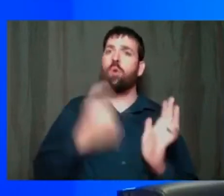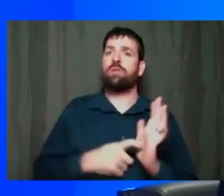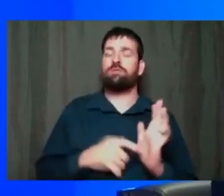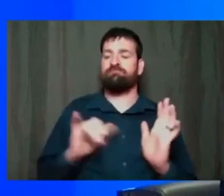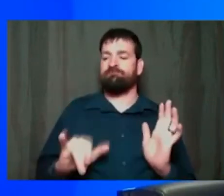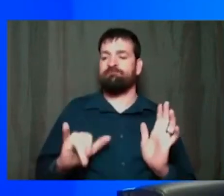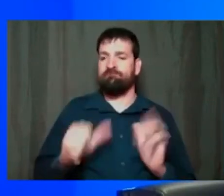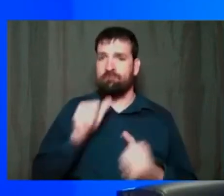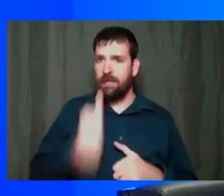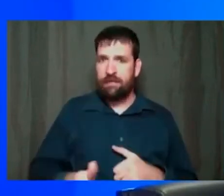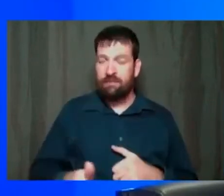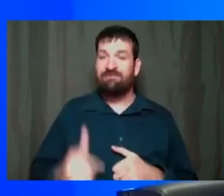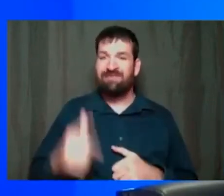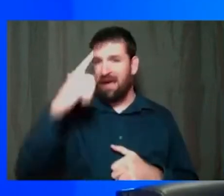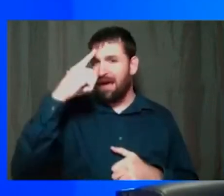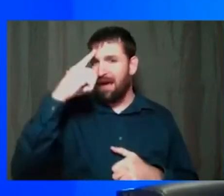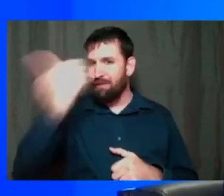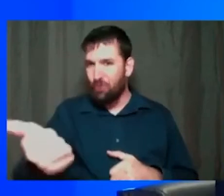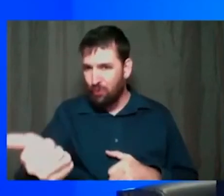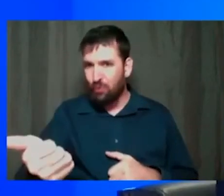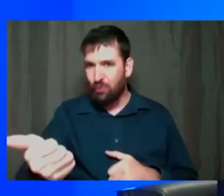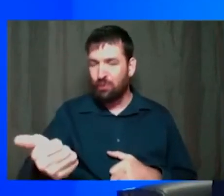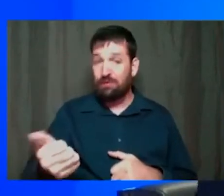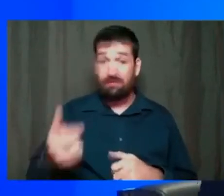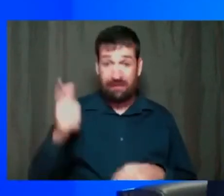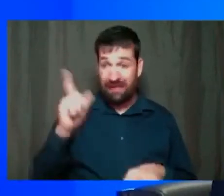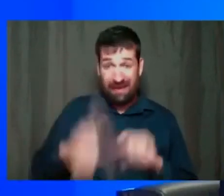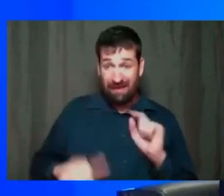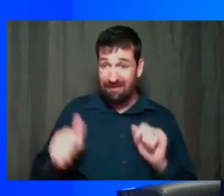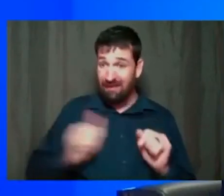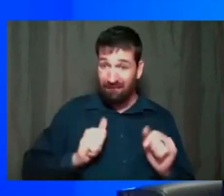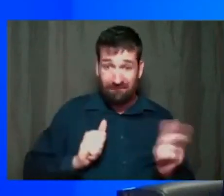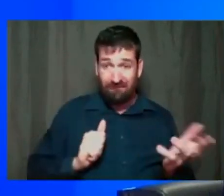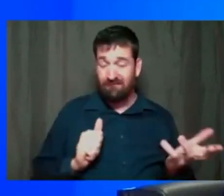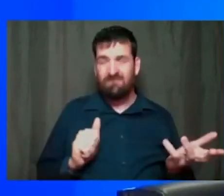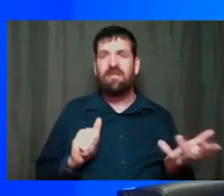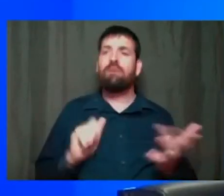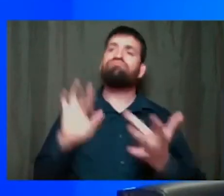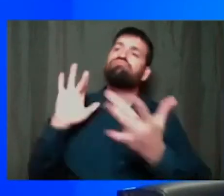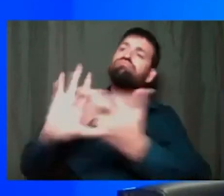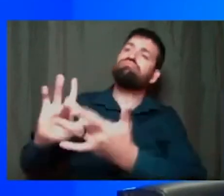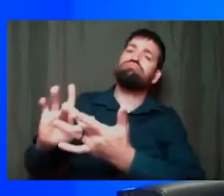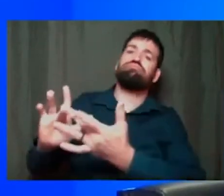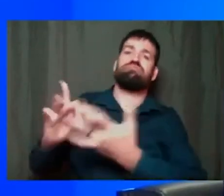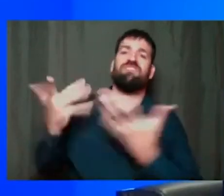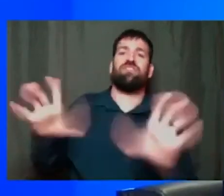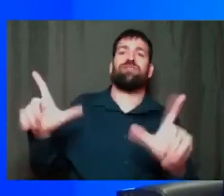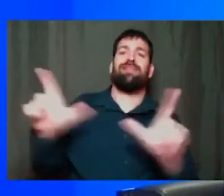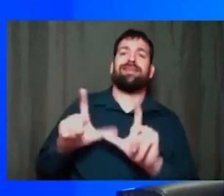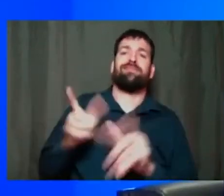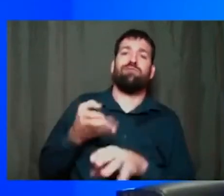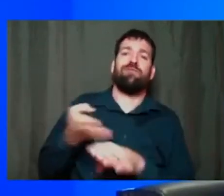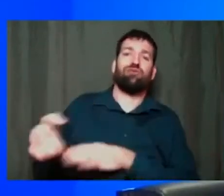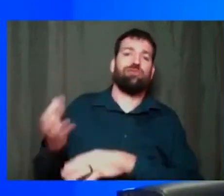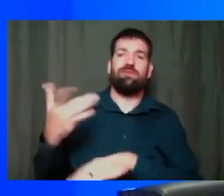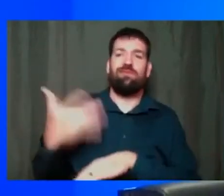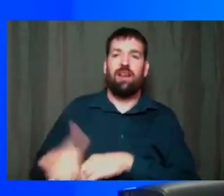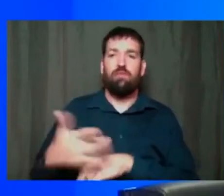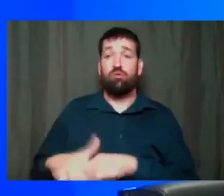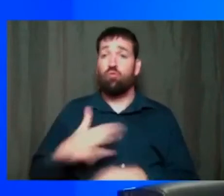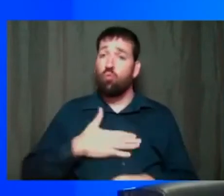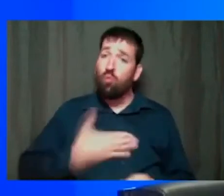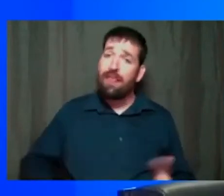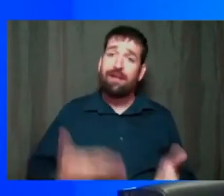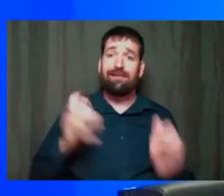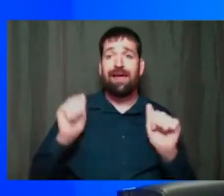to steer the ship. And if you can't do it by yourself, then reach out. Licensed professionals are available. We are willing, able, dying to